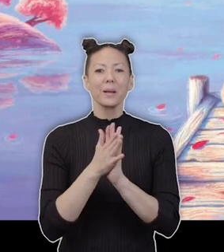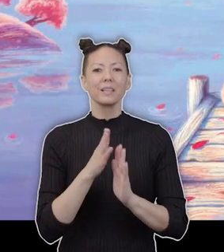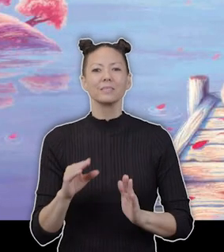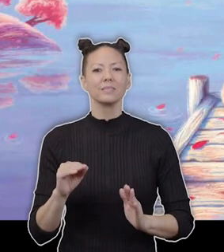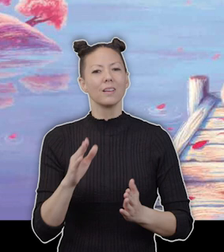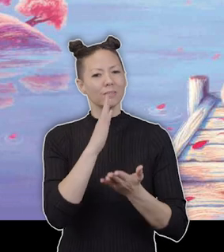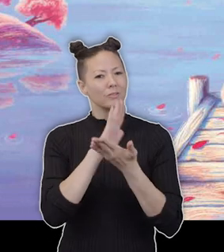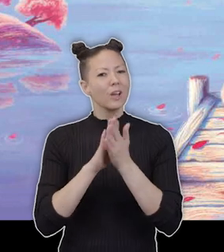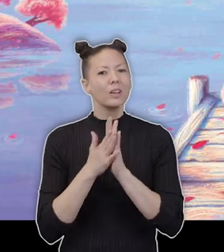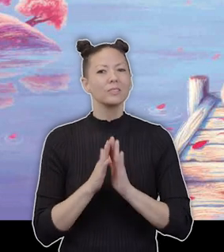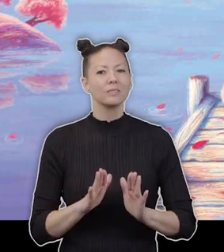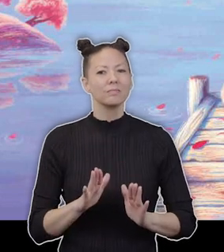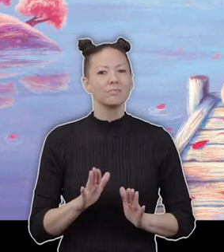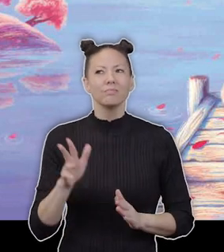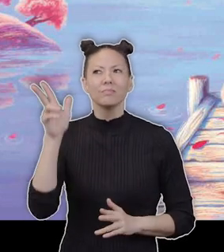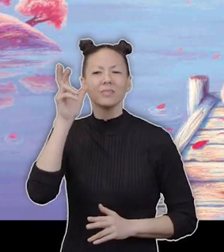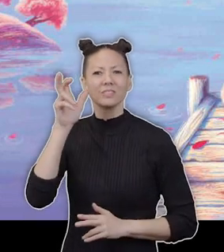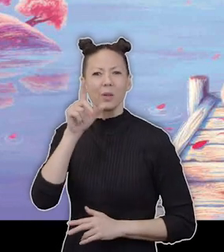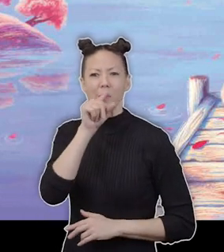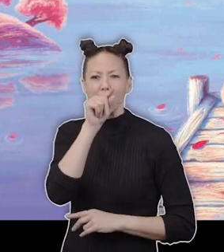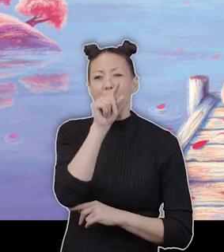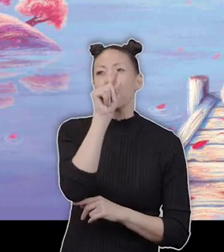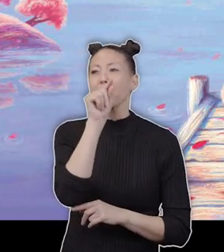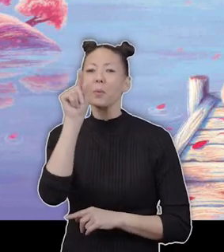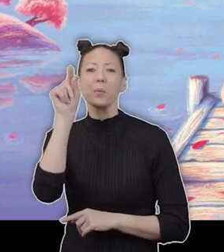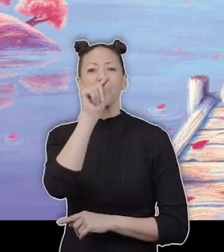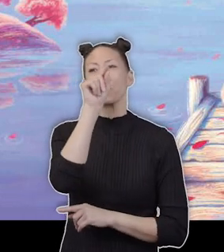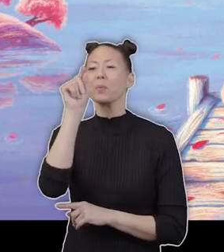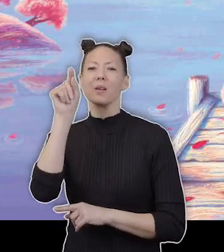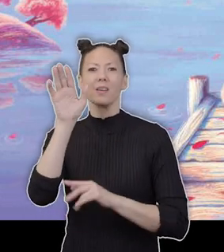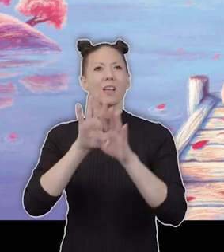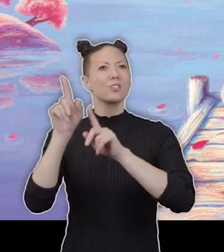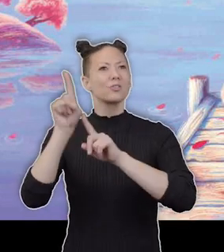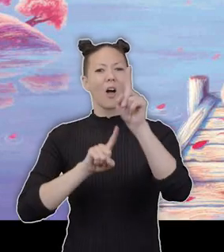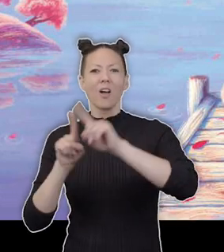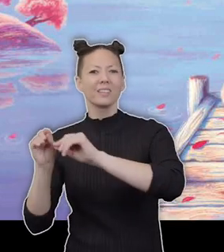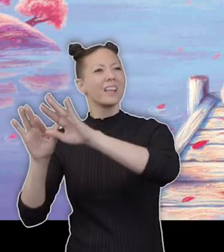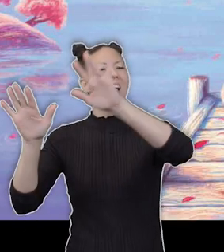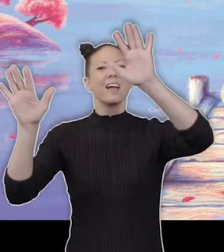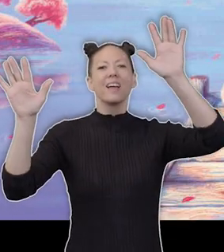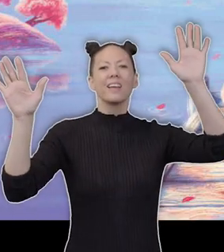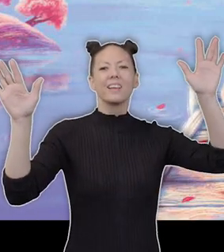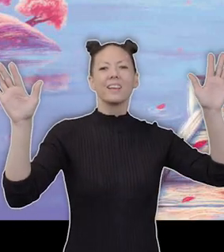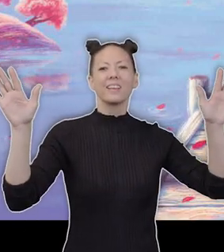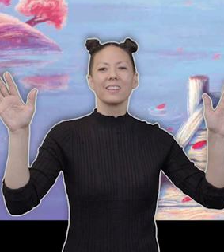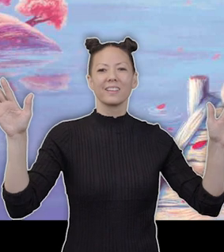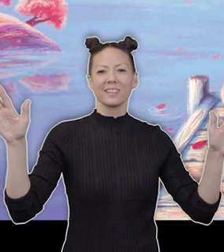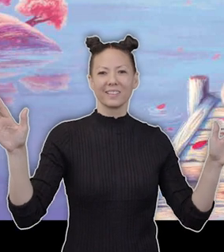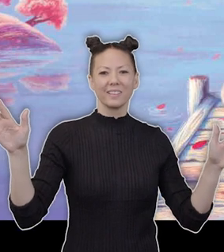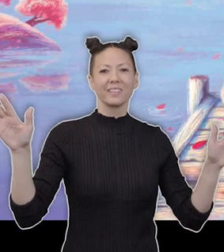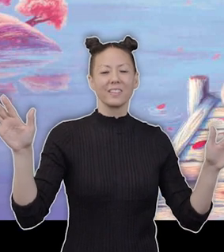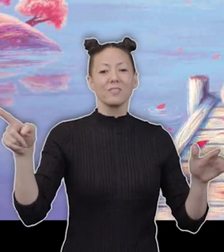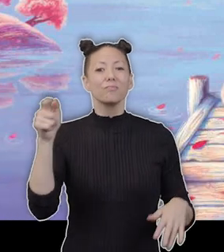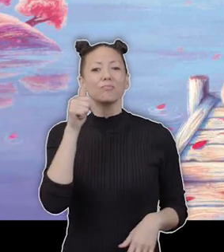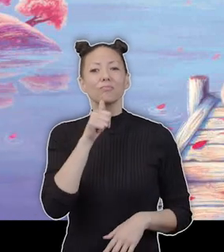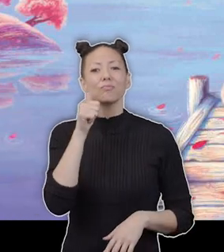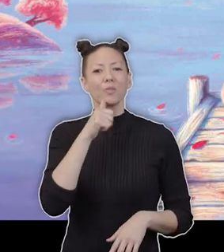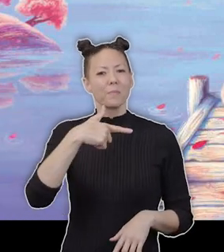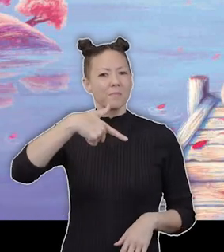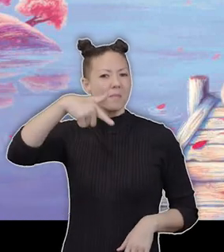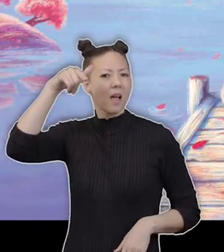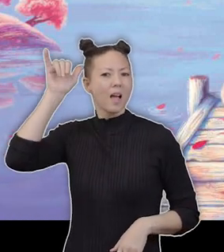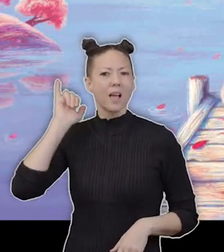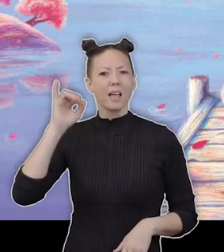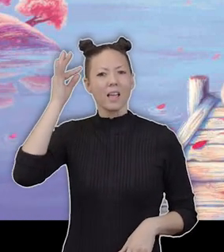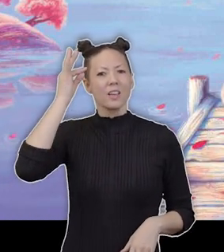you peace and tranquility to listen to the birds and gaze at the stars. A